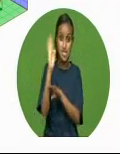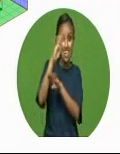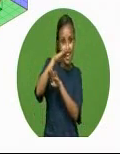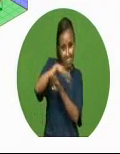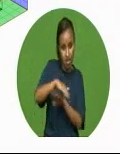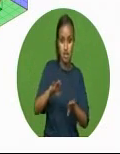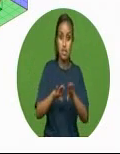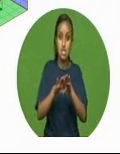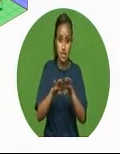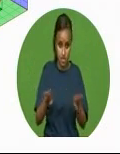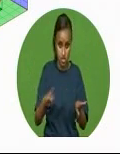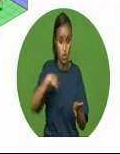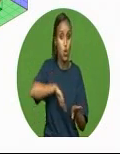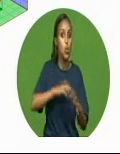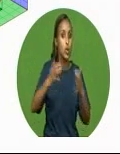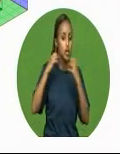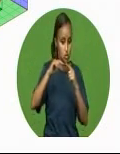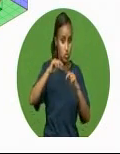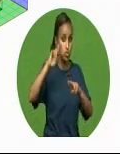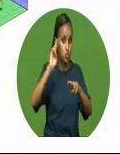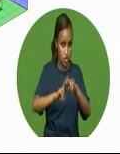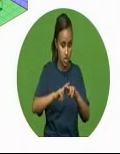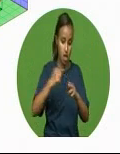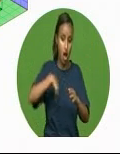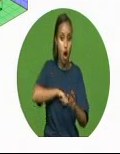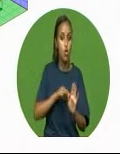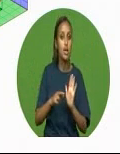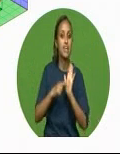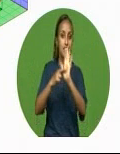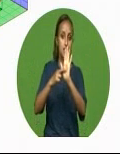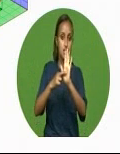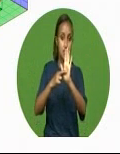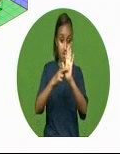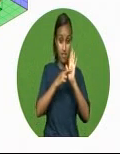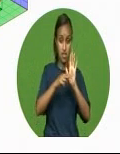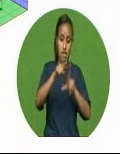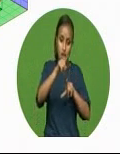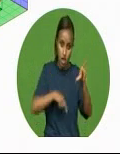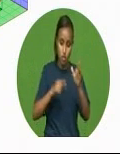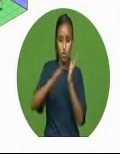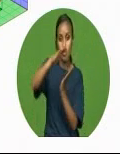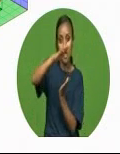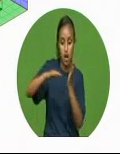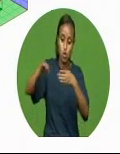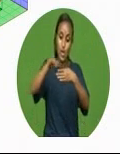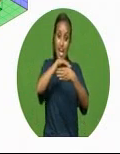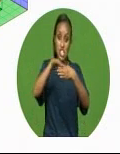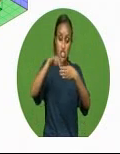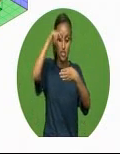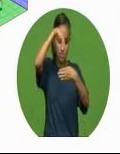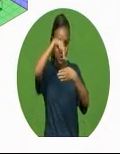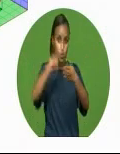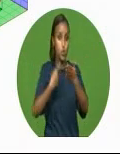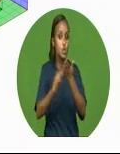of inclined surfaces, we need to set a reference line parallel with the edge